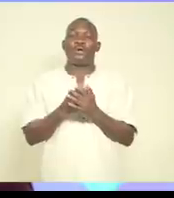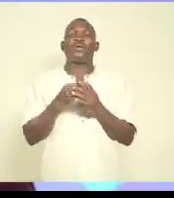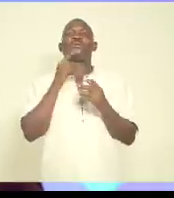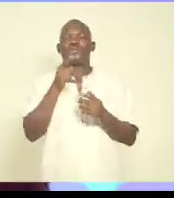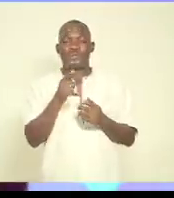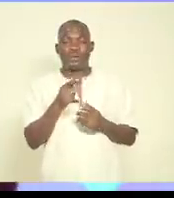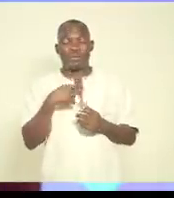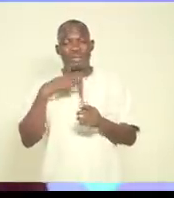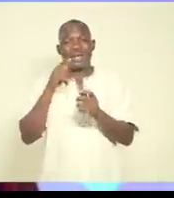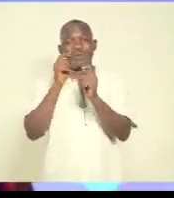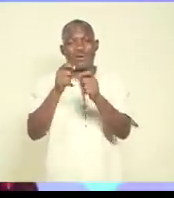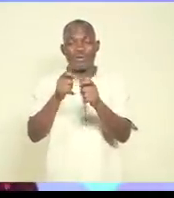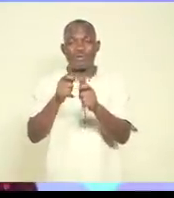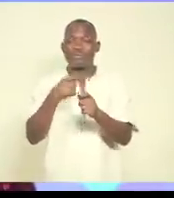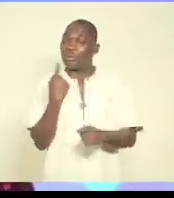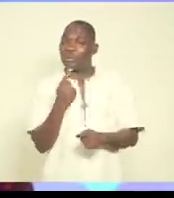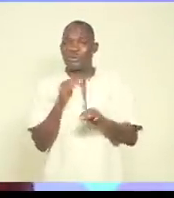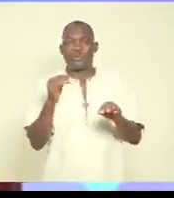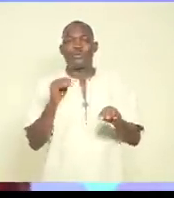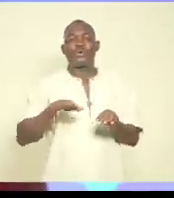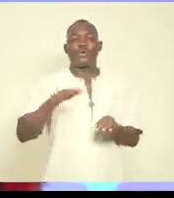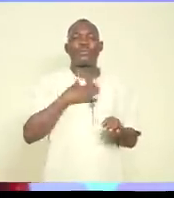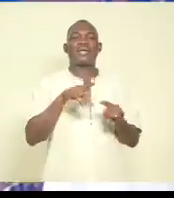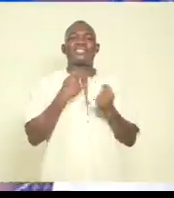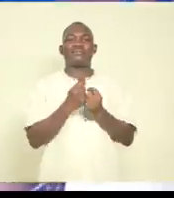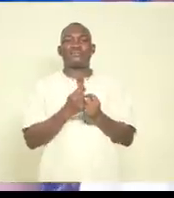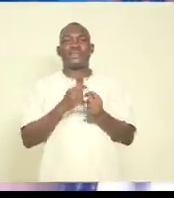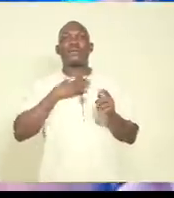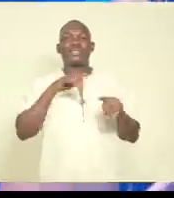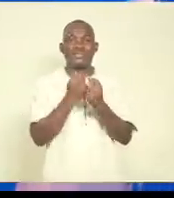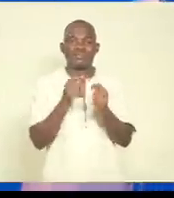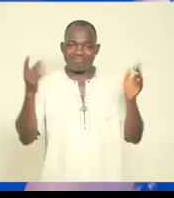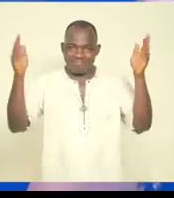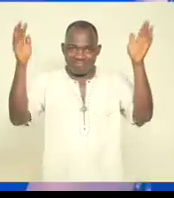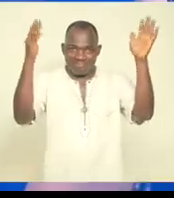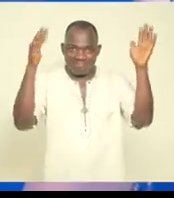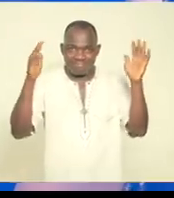truly for my team. Please give it up for them.